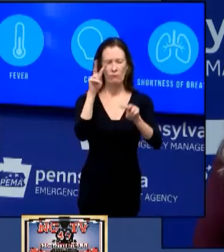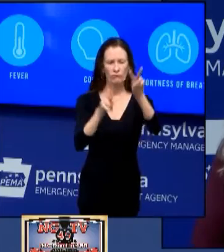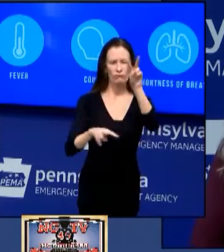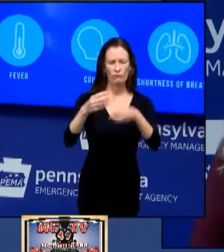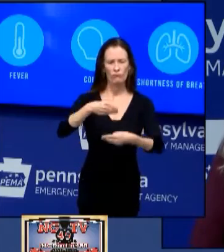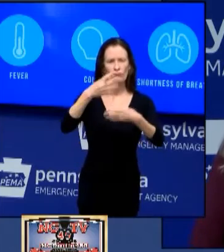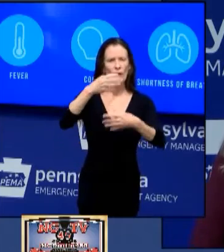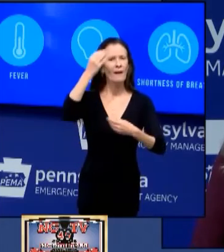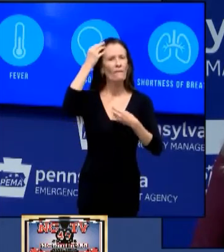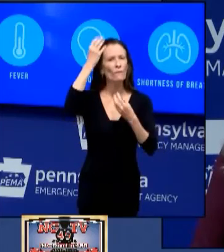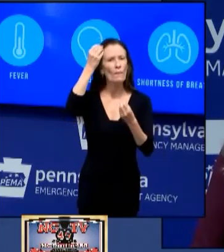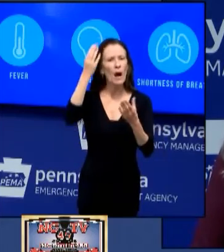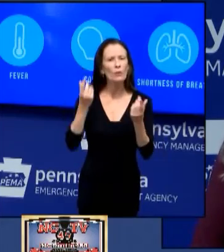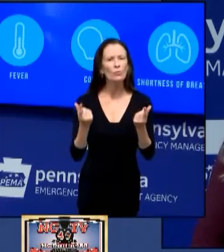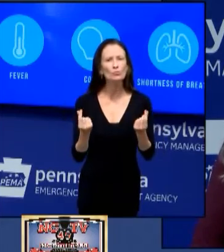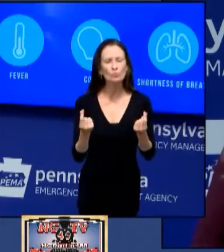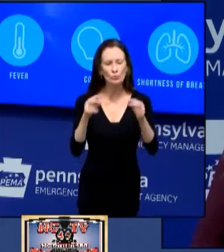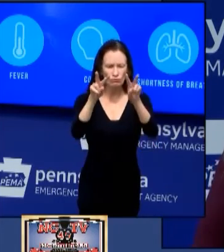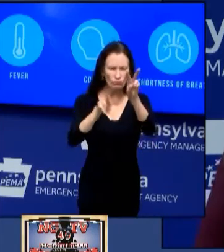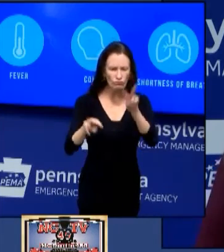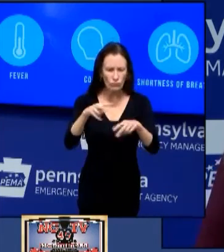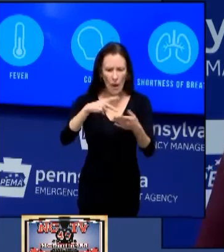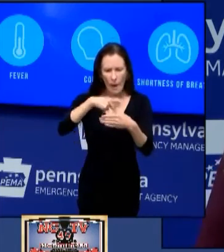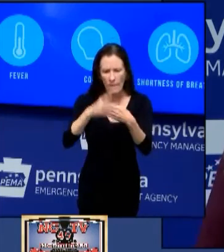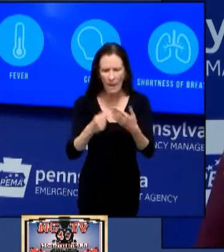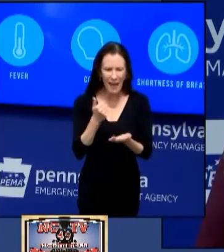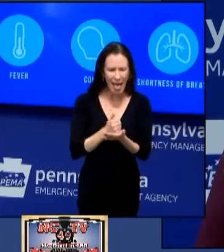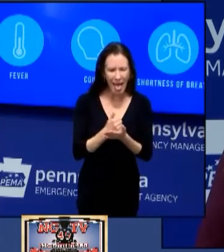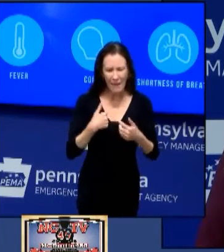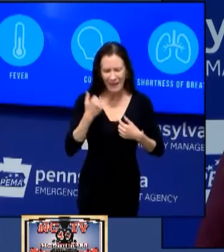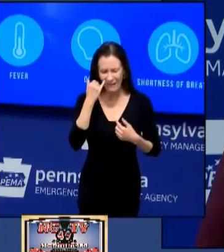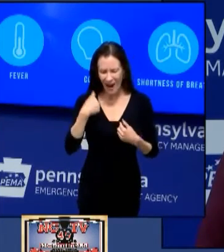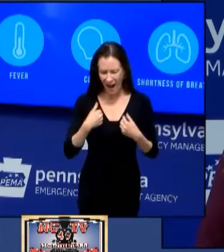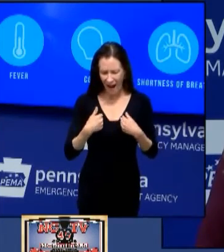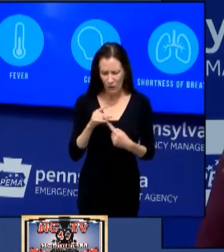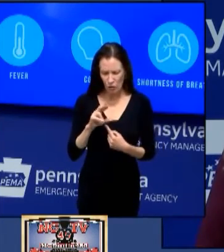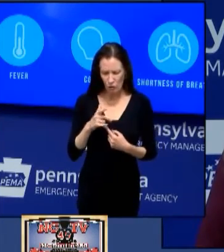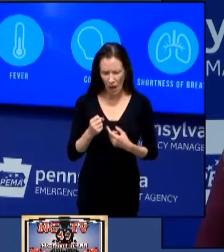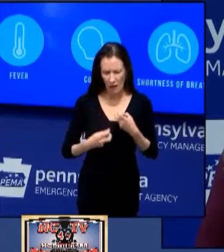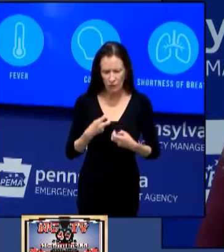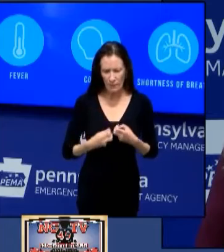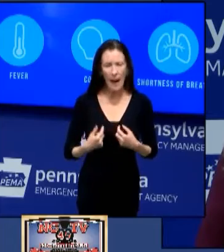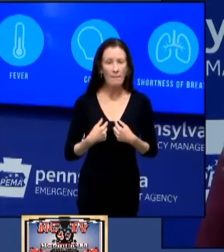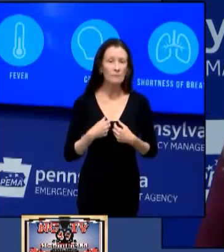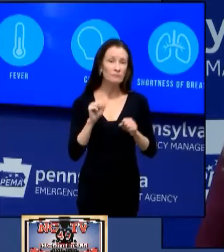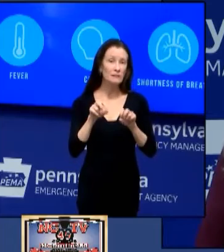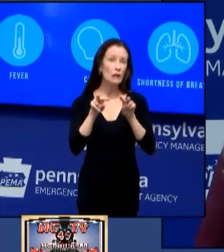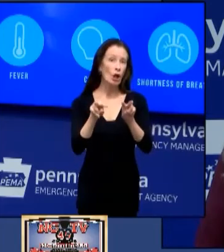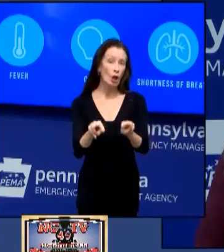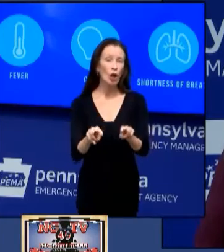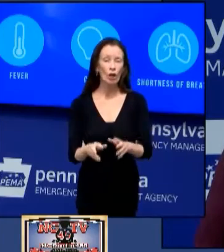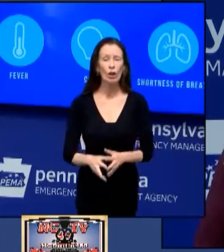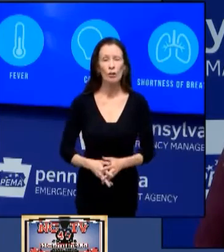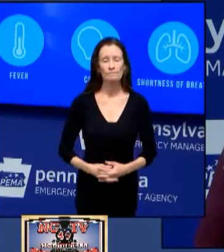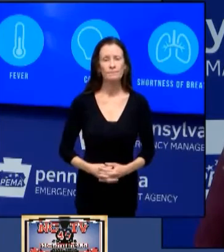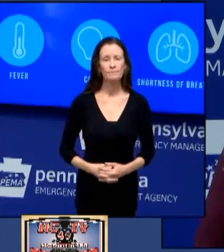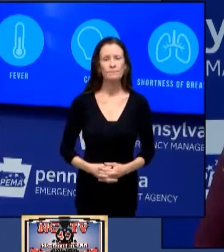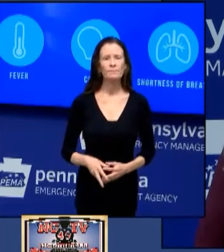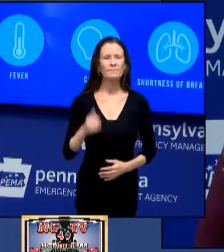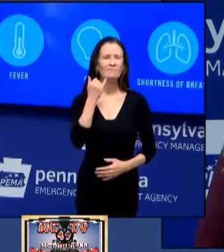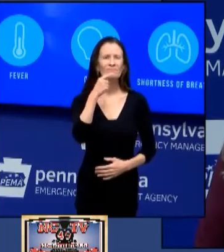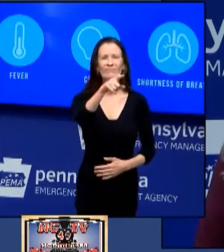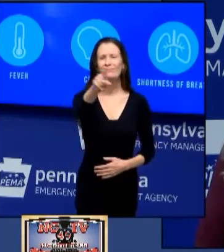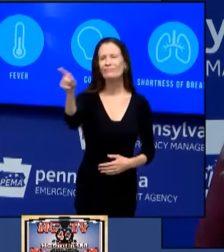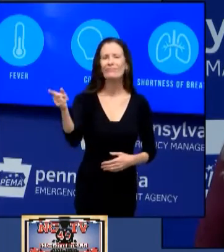ddap.pa.gov. And if you or a loved one are in need of substance use disorder treatment or resources, please